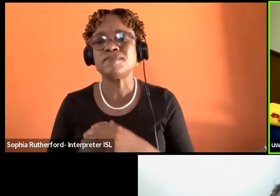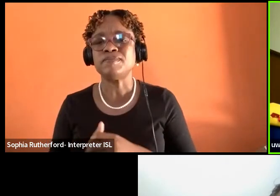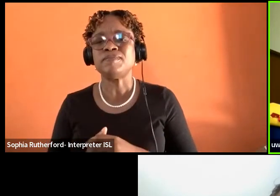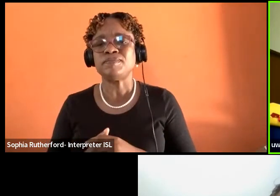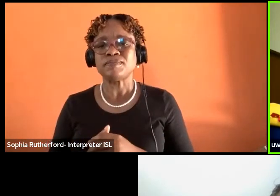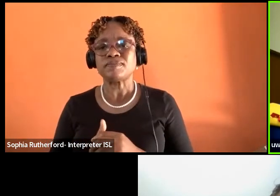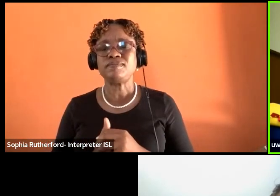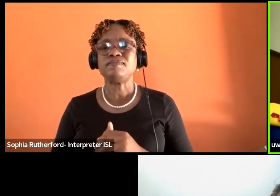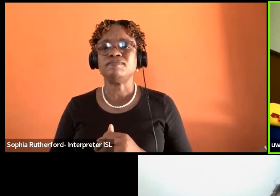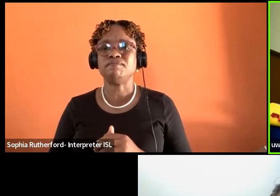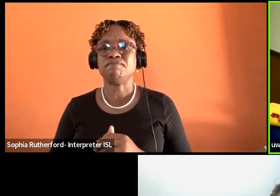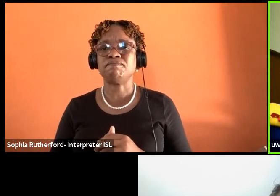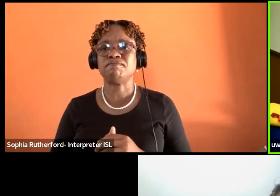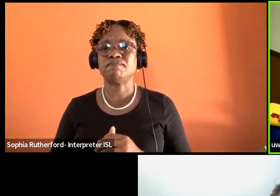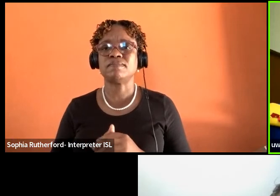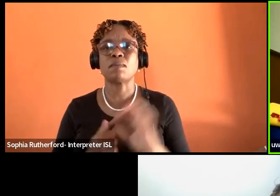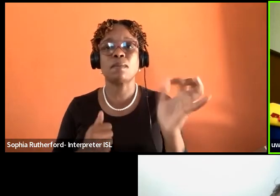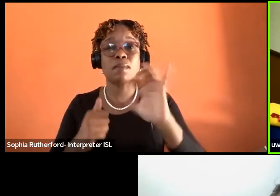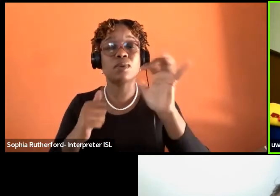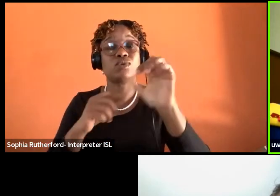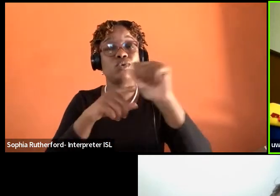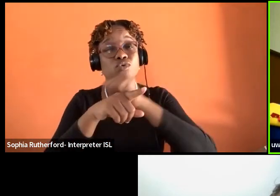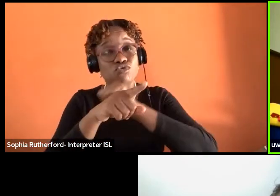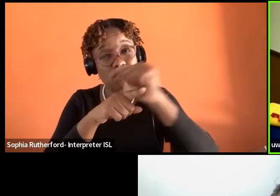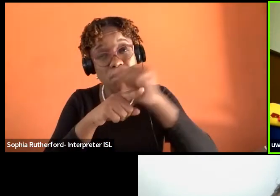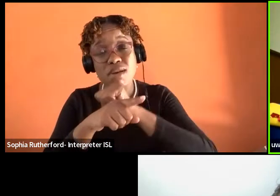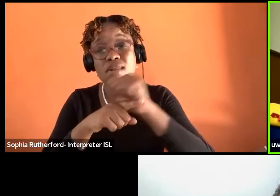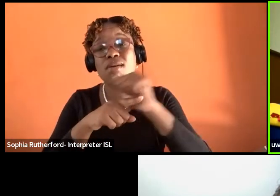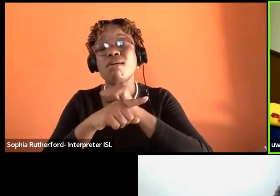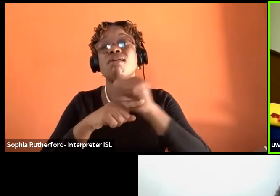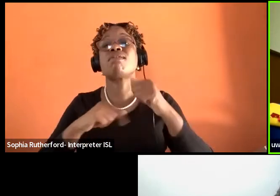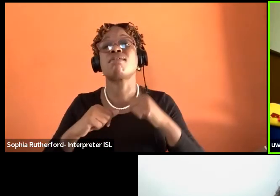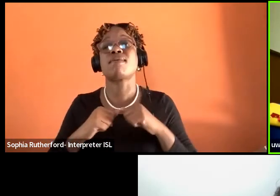know, the training that needs to take place